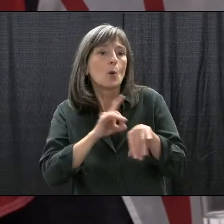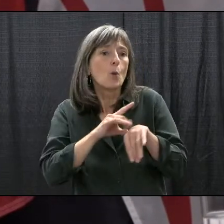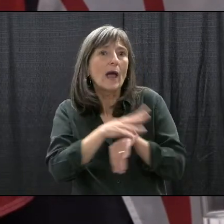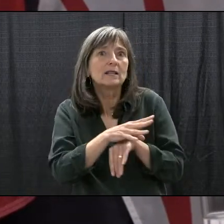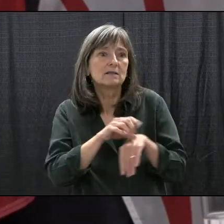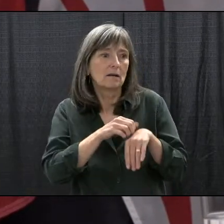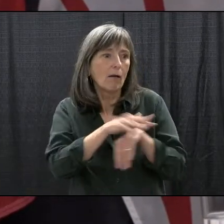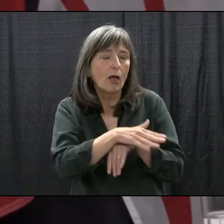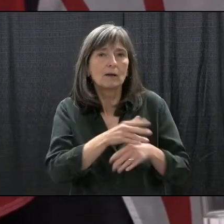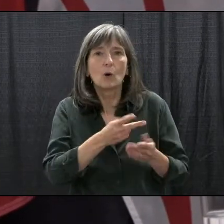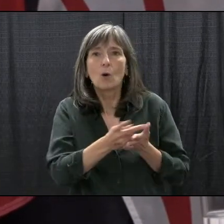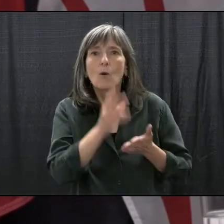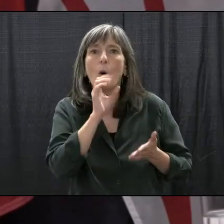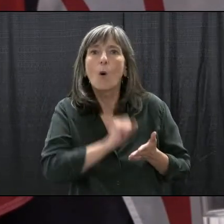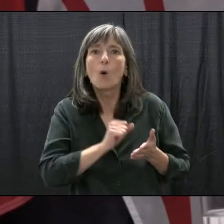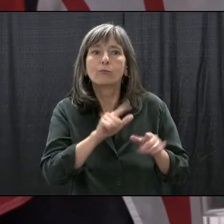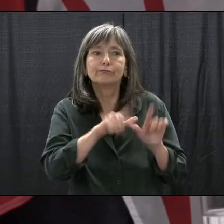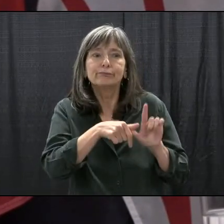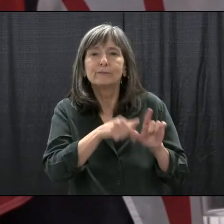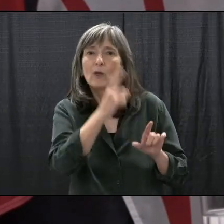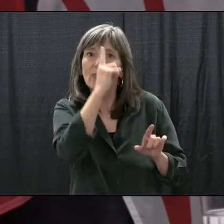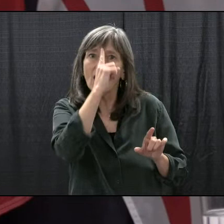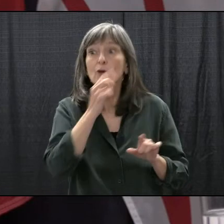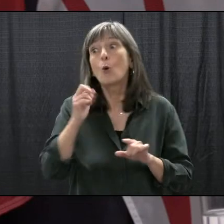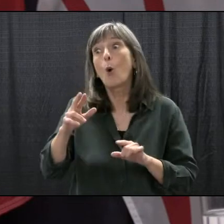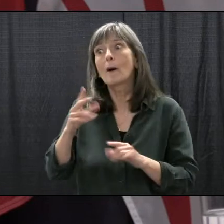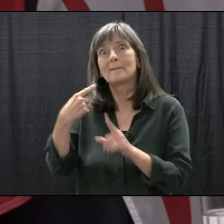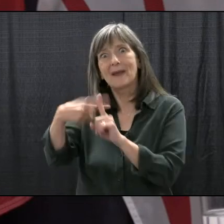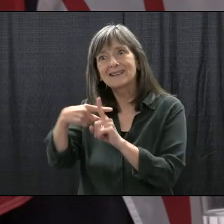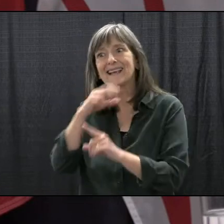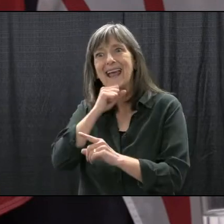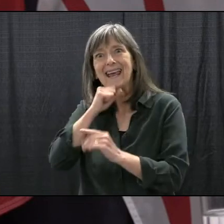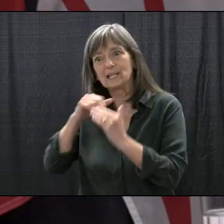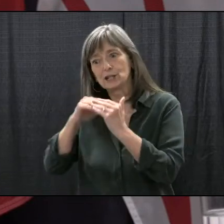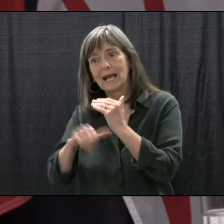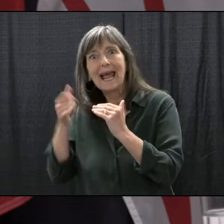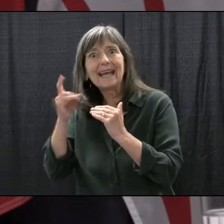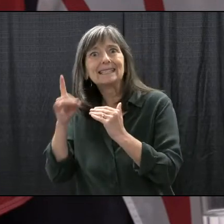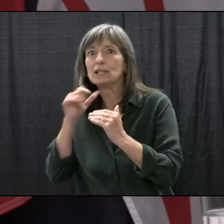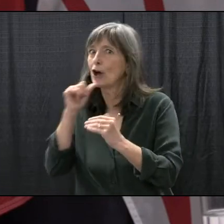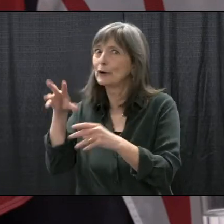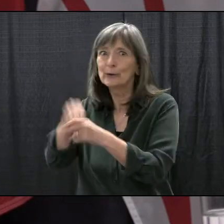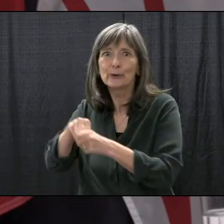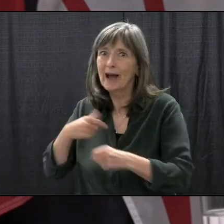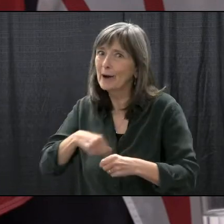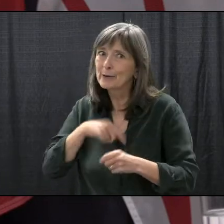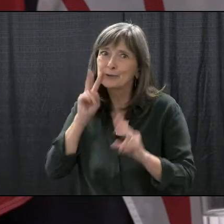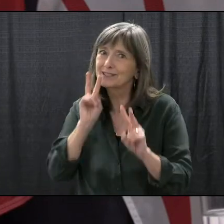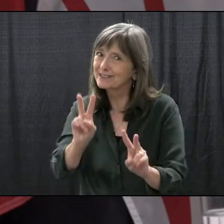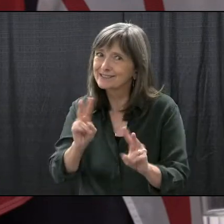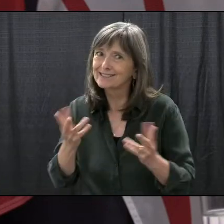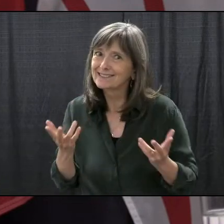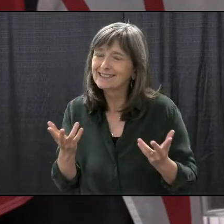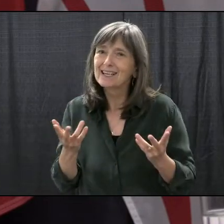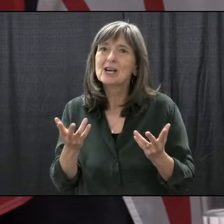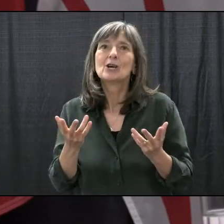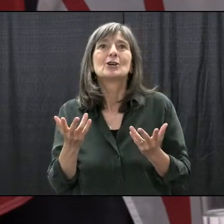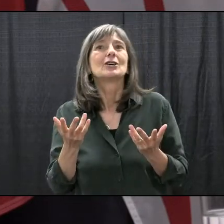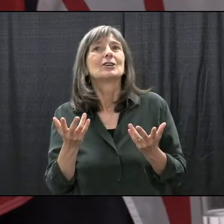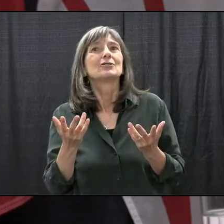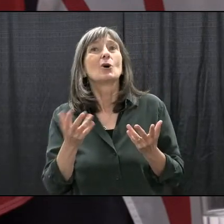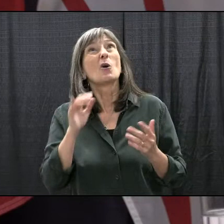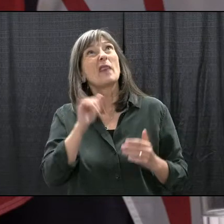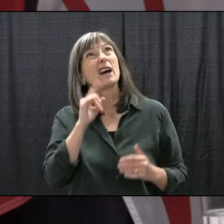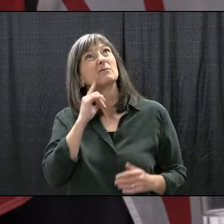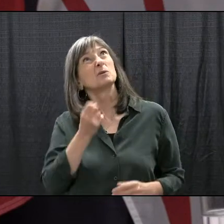the population over the age of under the age of 18 not included, and recognizing that was probably about 12%